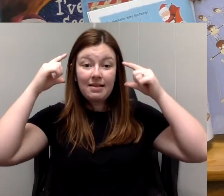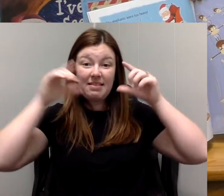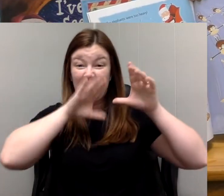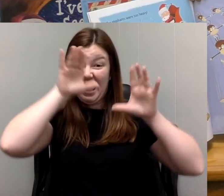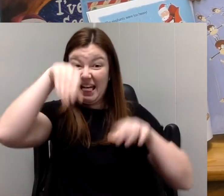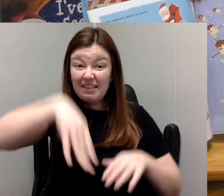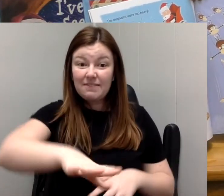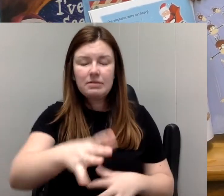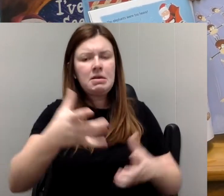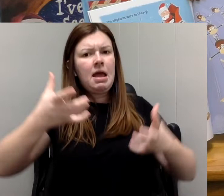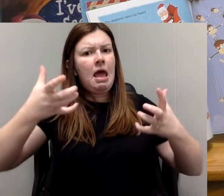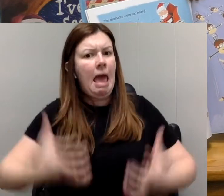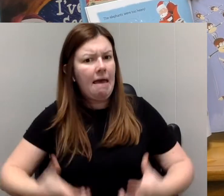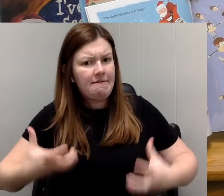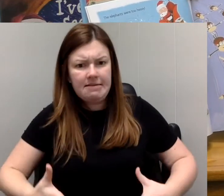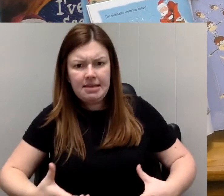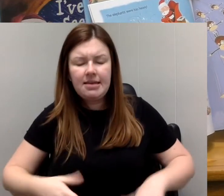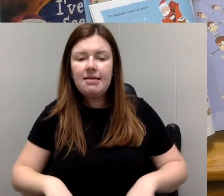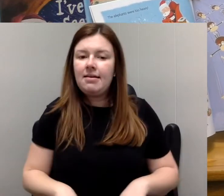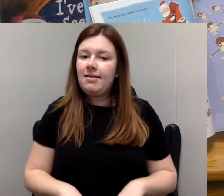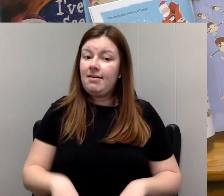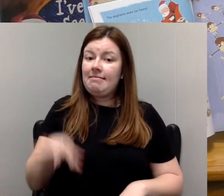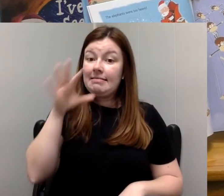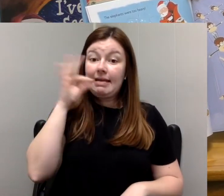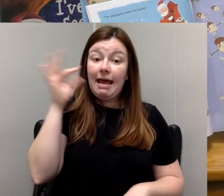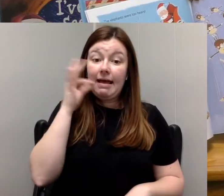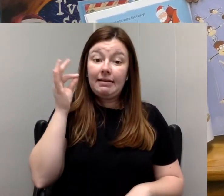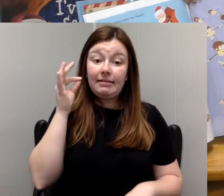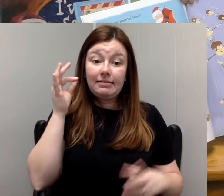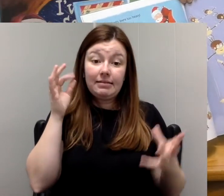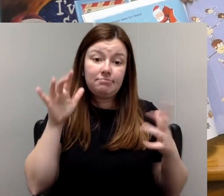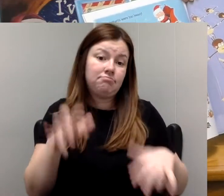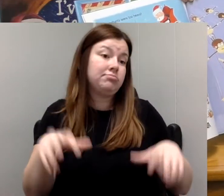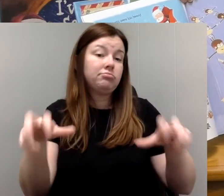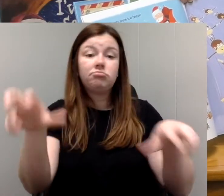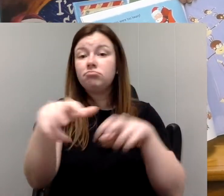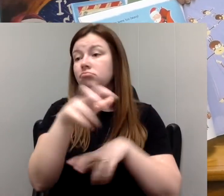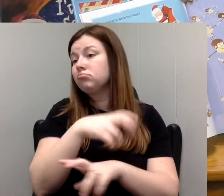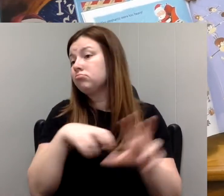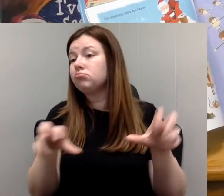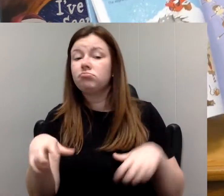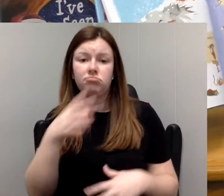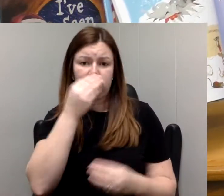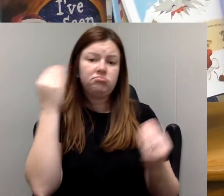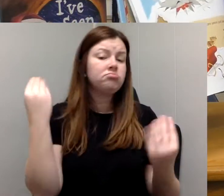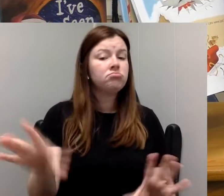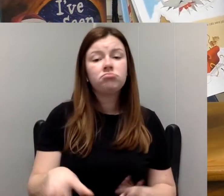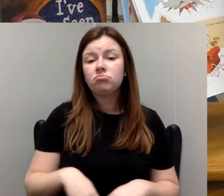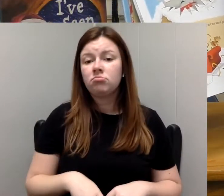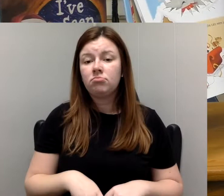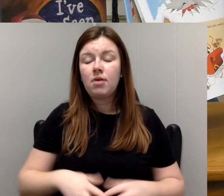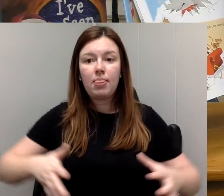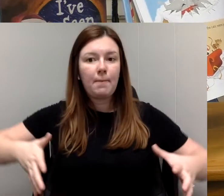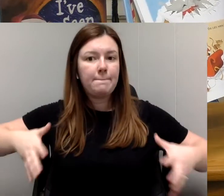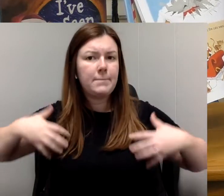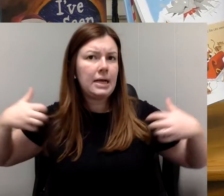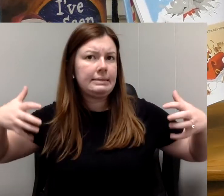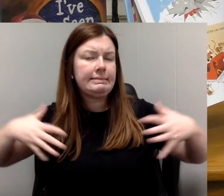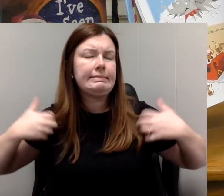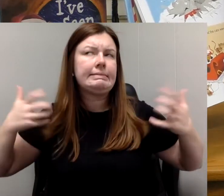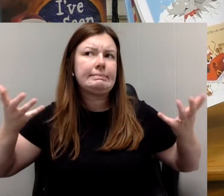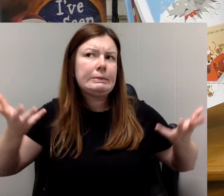The elephants were too heavy, and the cats were just being cats. The monkeys were looking